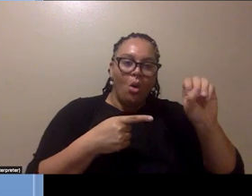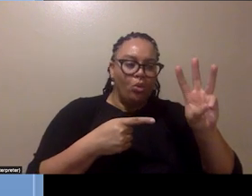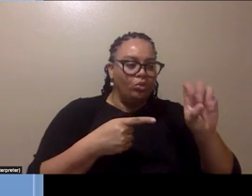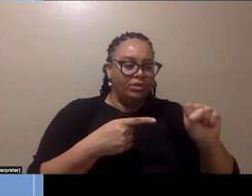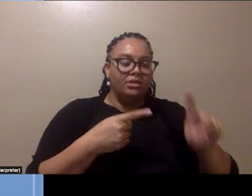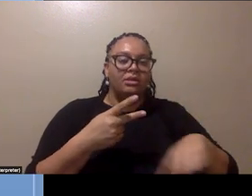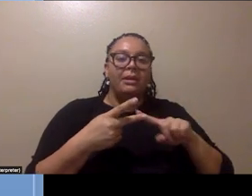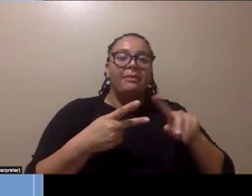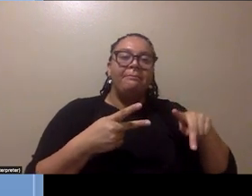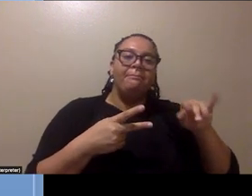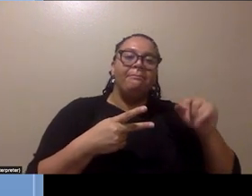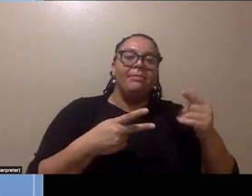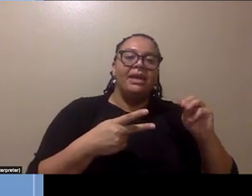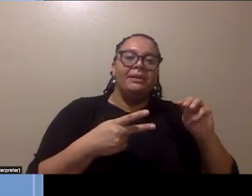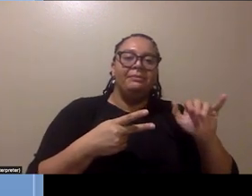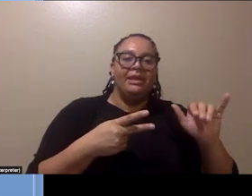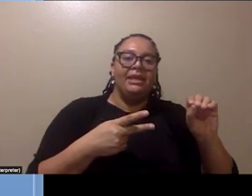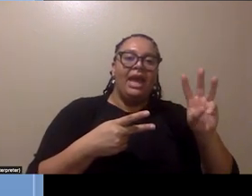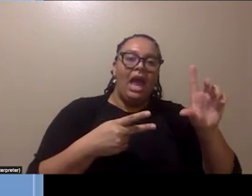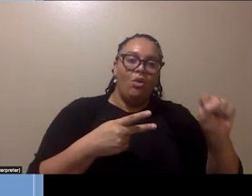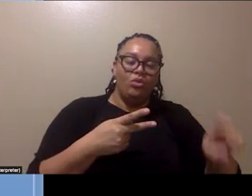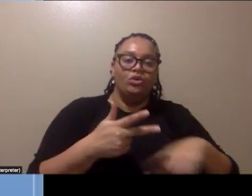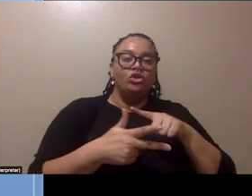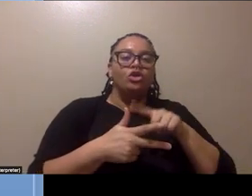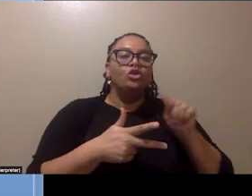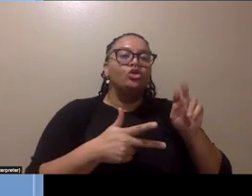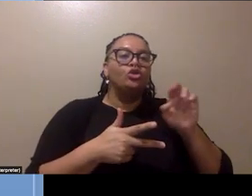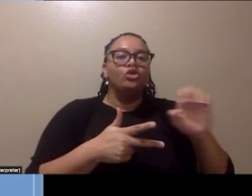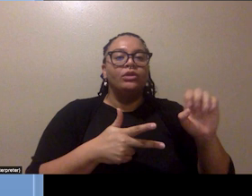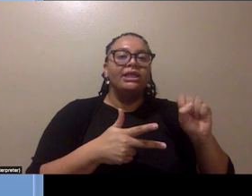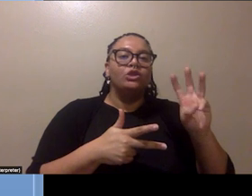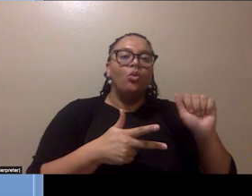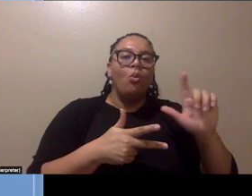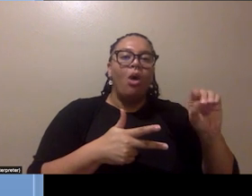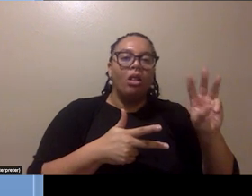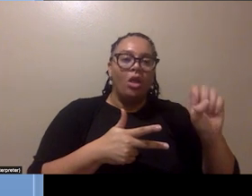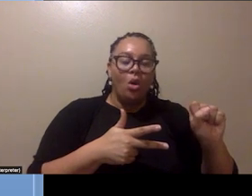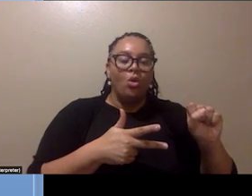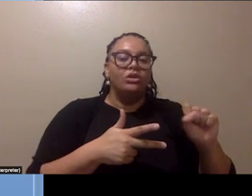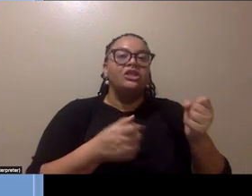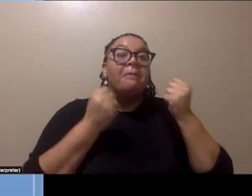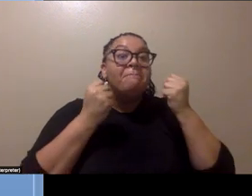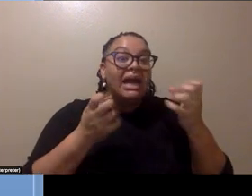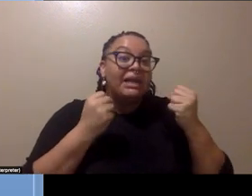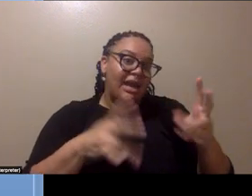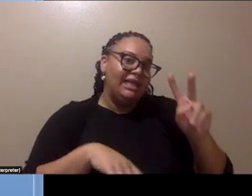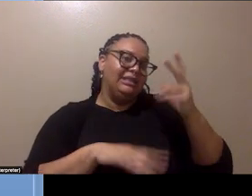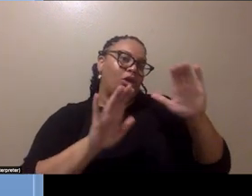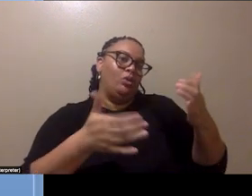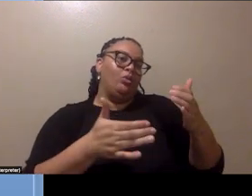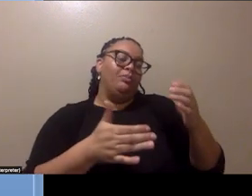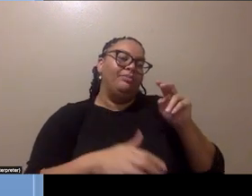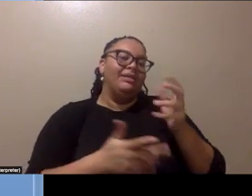green swallows, western bluebirds, pygmy owls and other owls, tree swallows. There are a